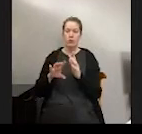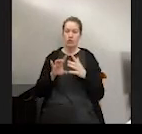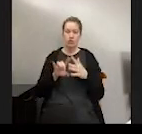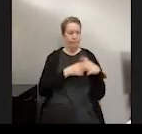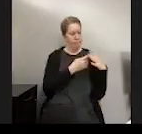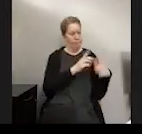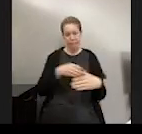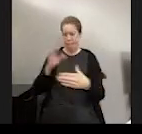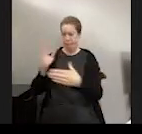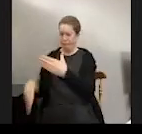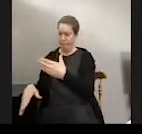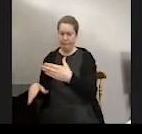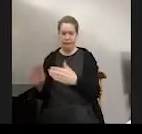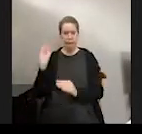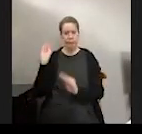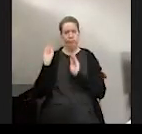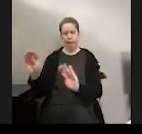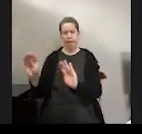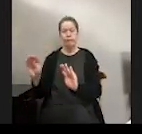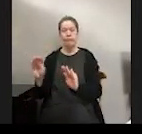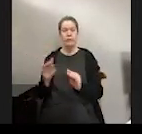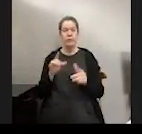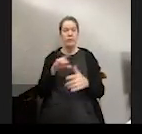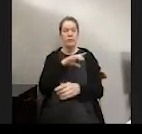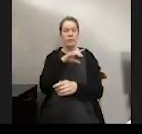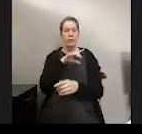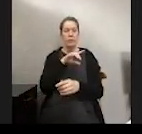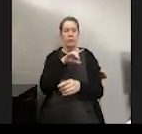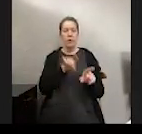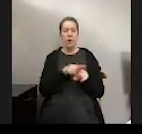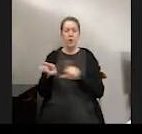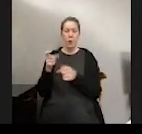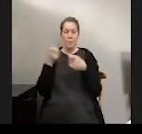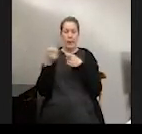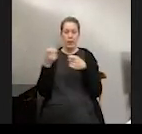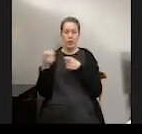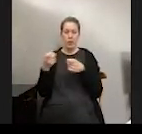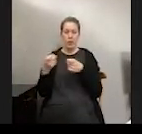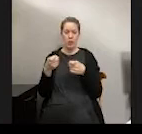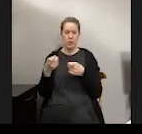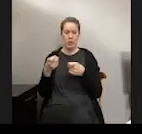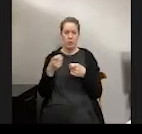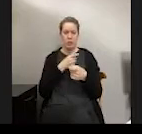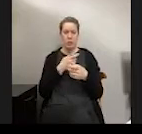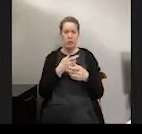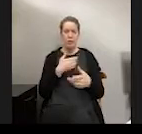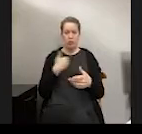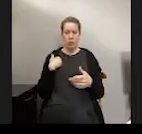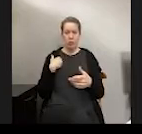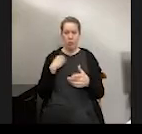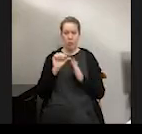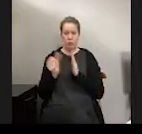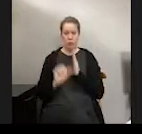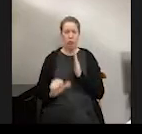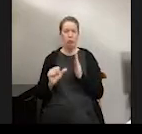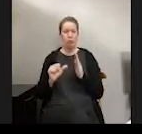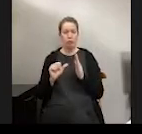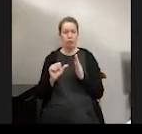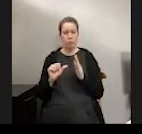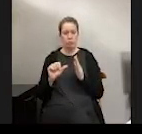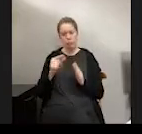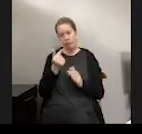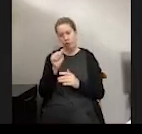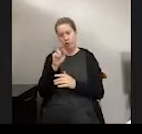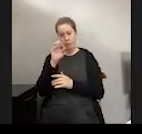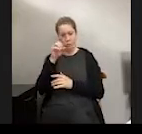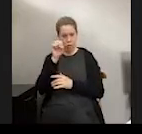installation, including managing the annual program of the Toronto Sculpture Garden. Prior to her work at the city, she was also an independent curator